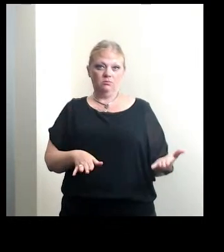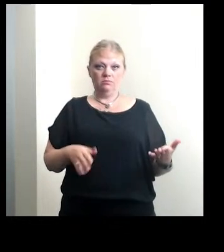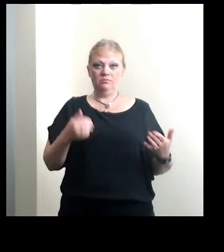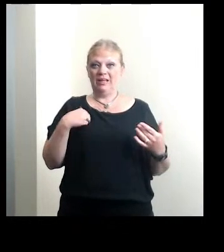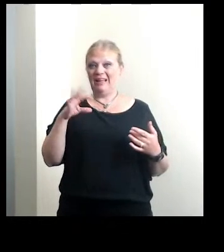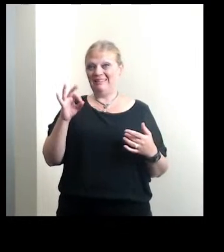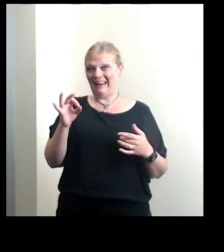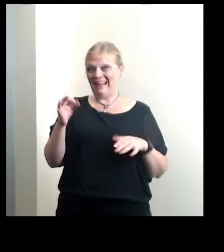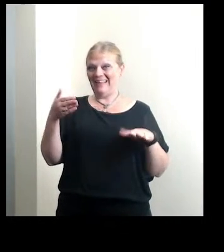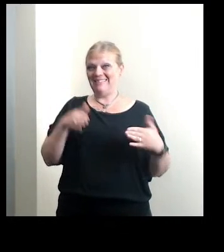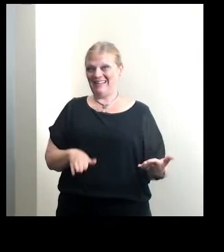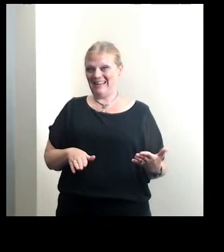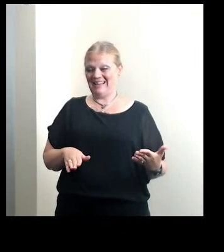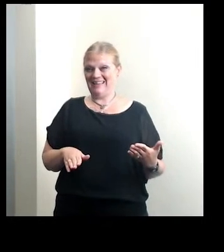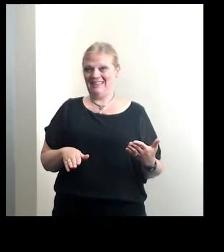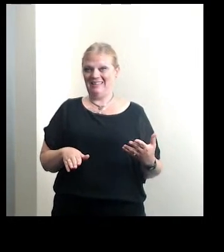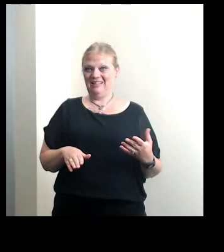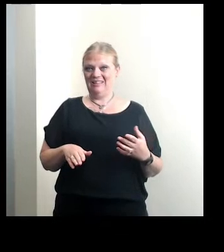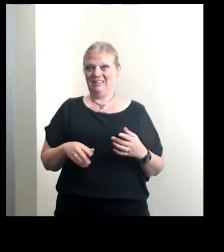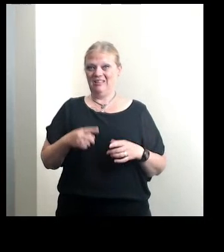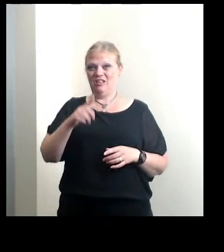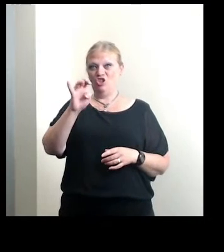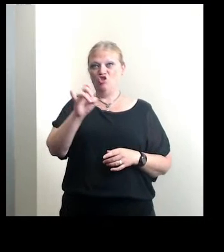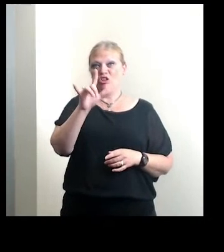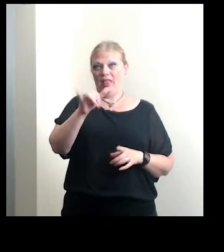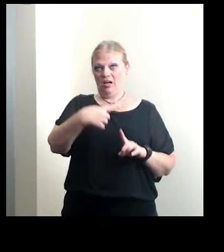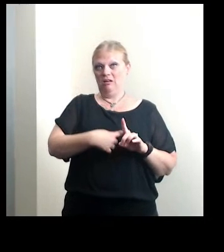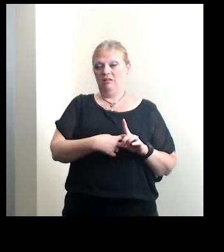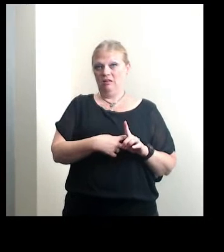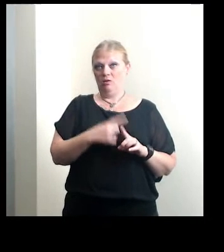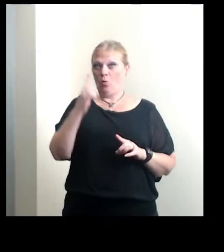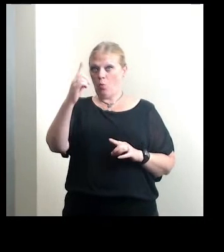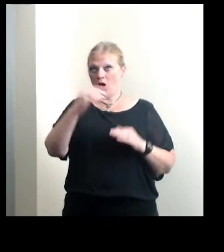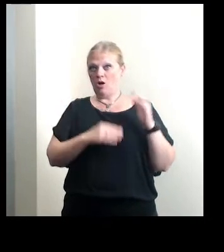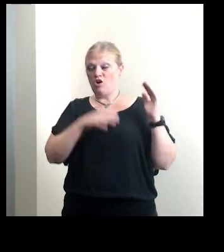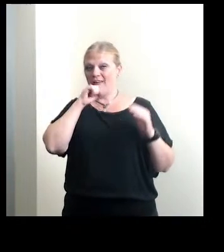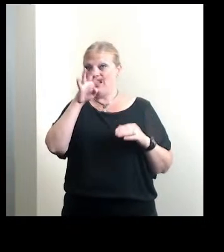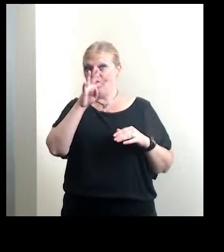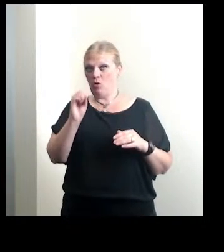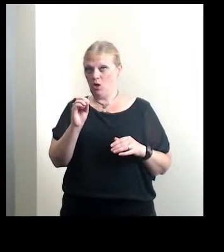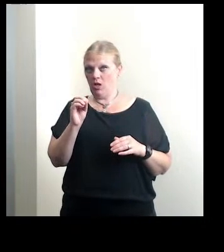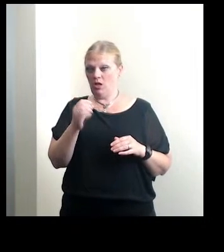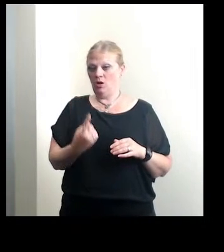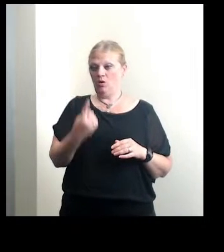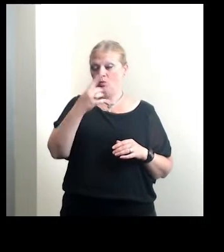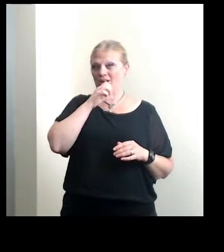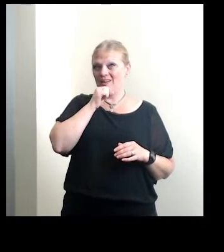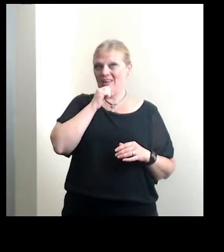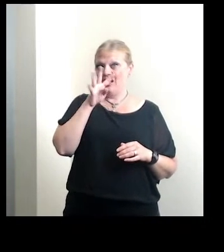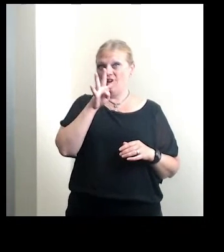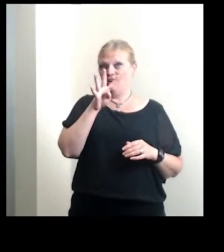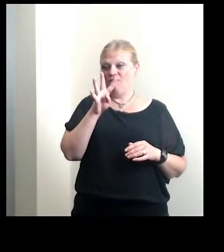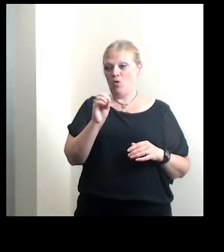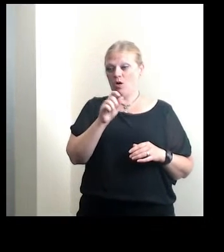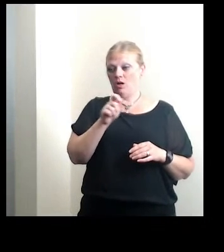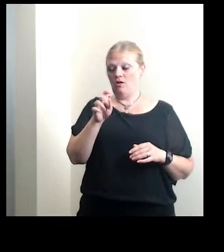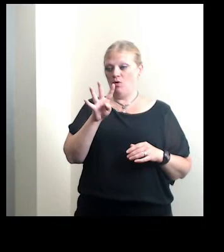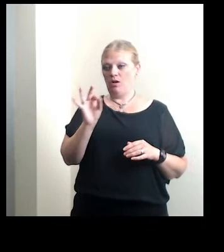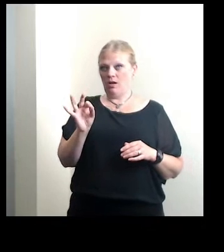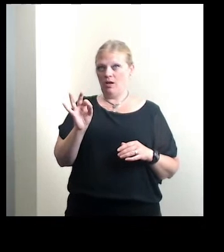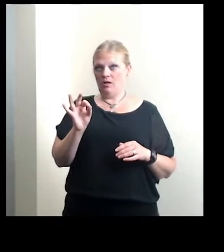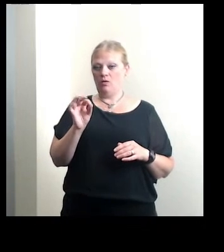die of COVID in the month of July. 1 was under the age of 40. 1 was in the age group 40 to 49, 1